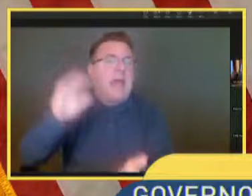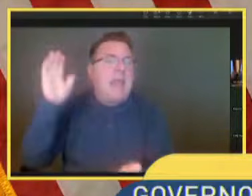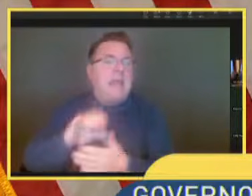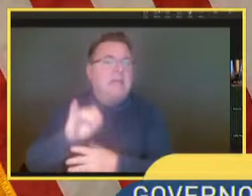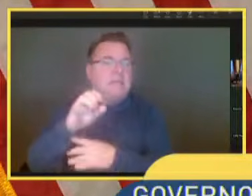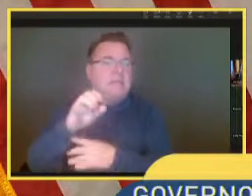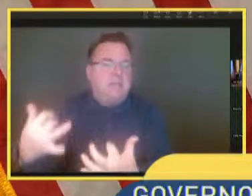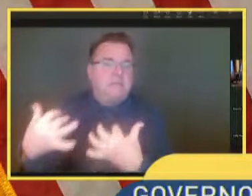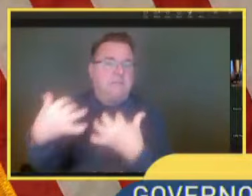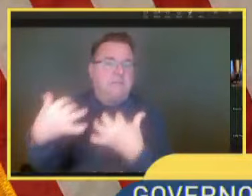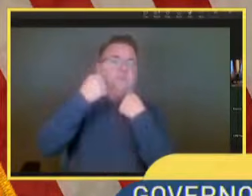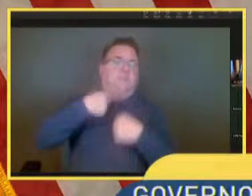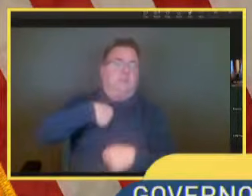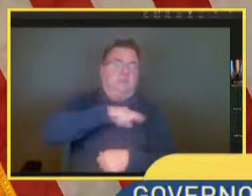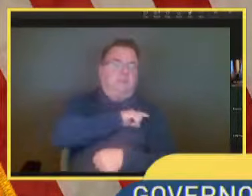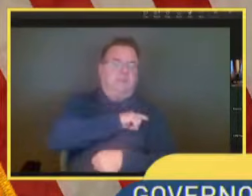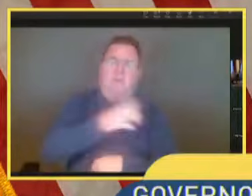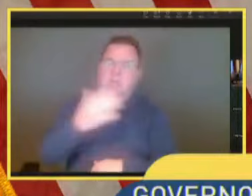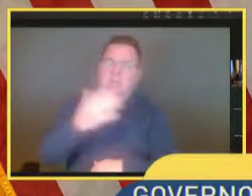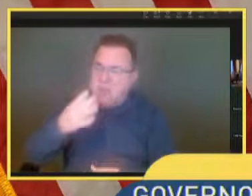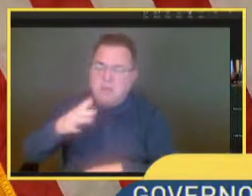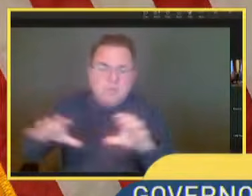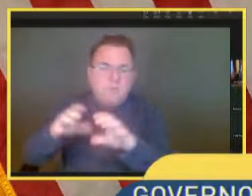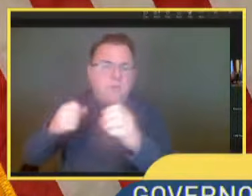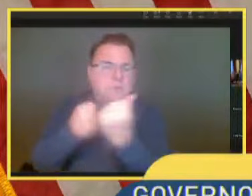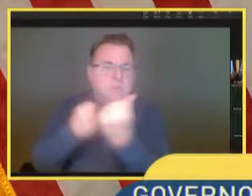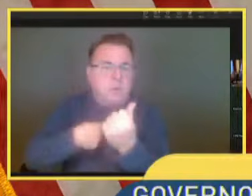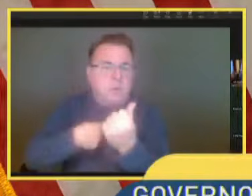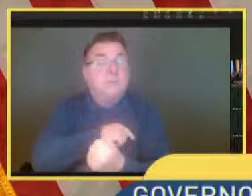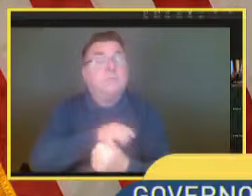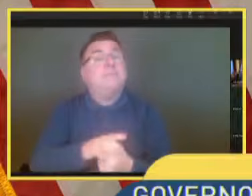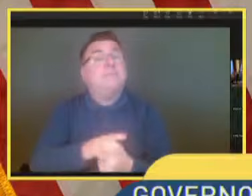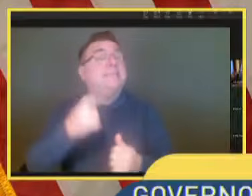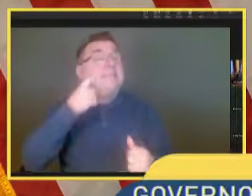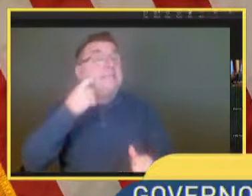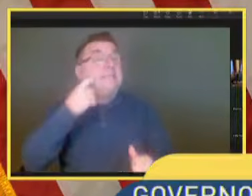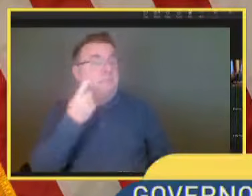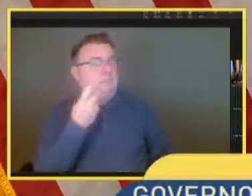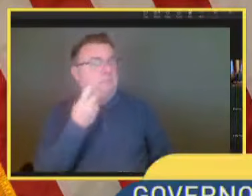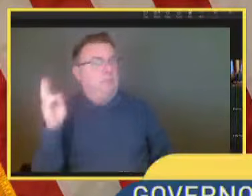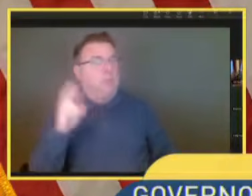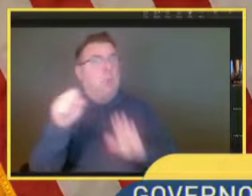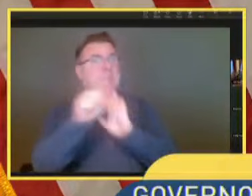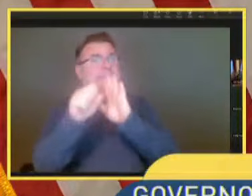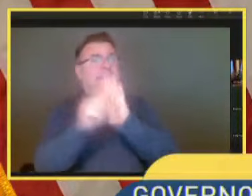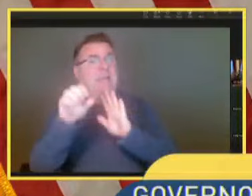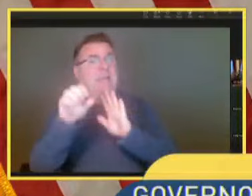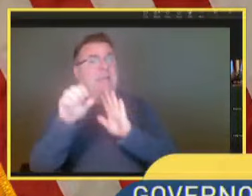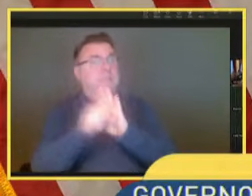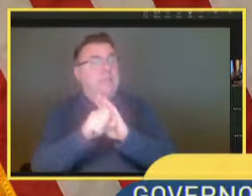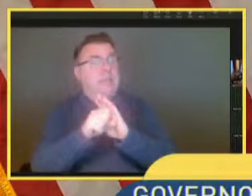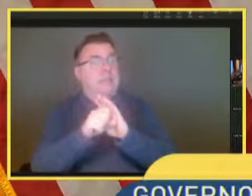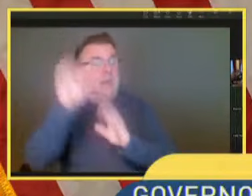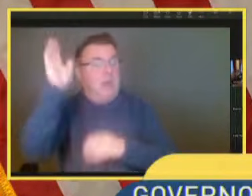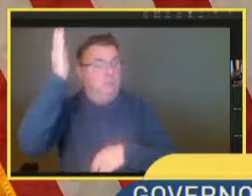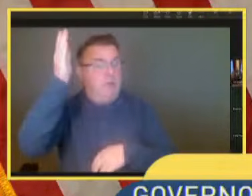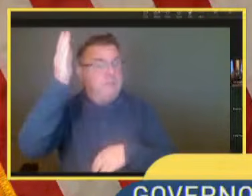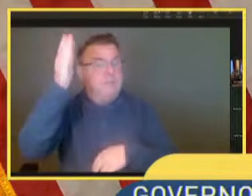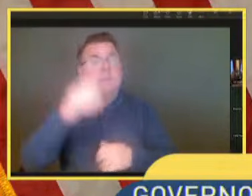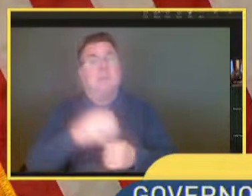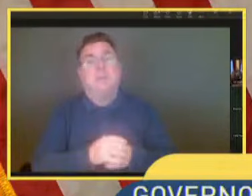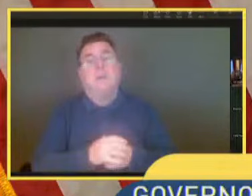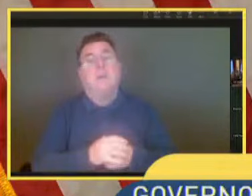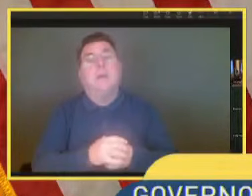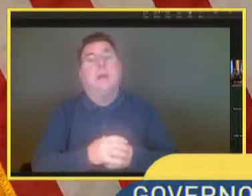their hard work in this area. In my State of the State address, I mentioned the proposal to bar law enforcement from wearing face